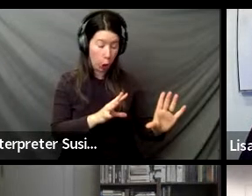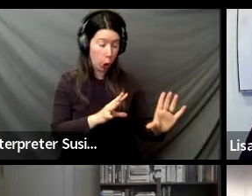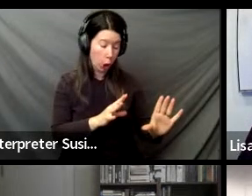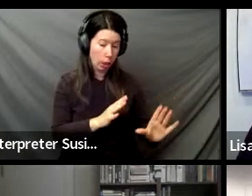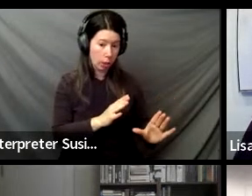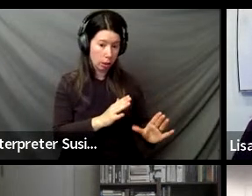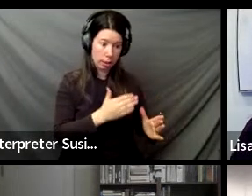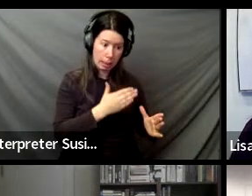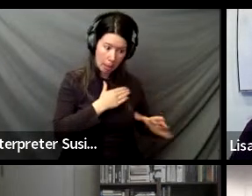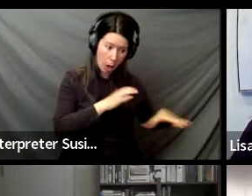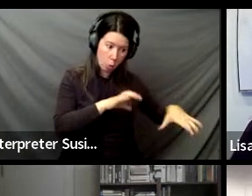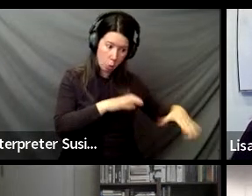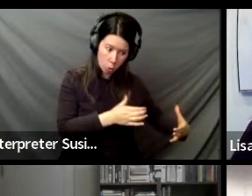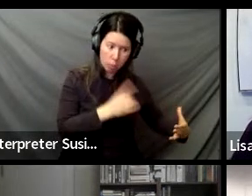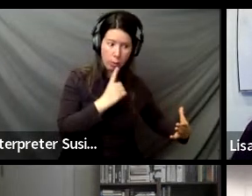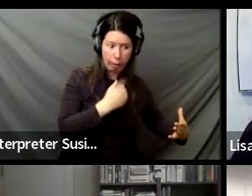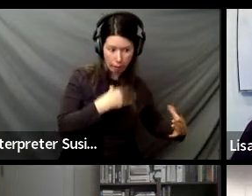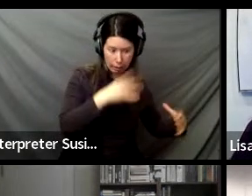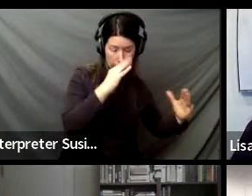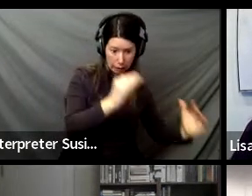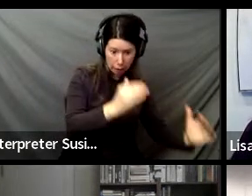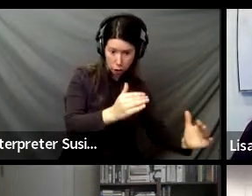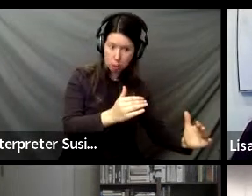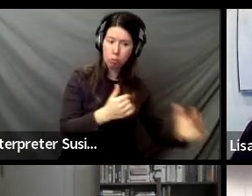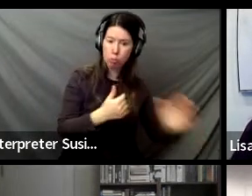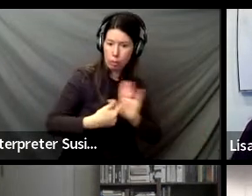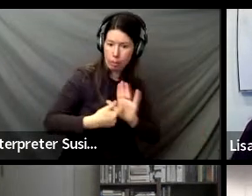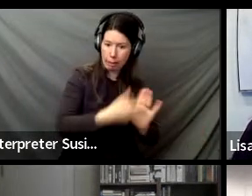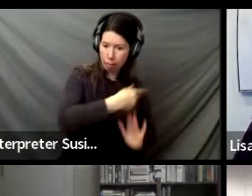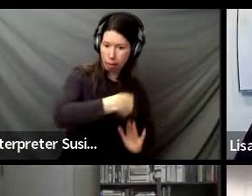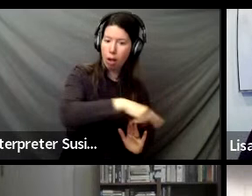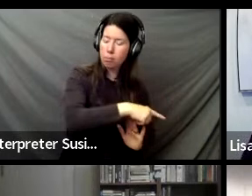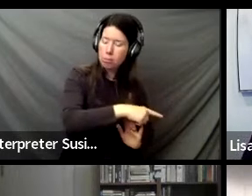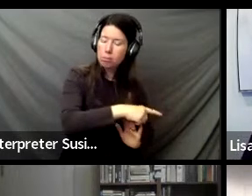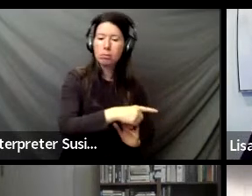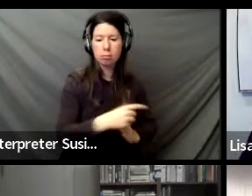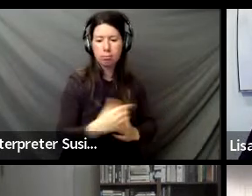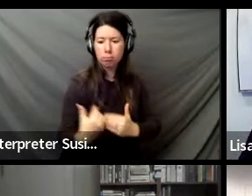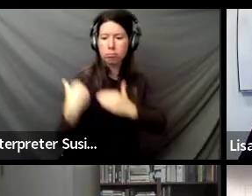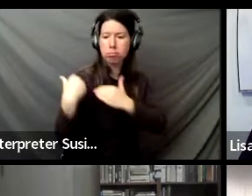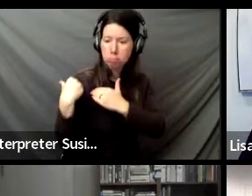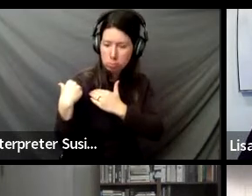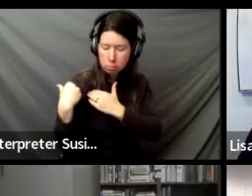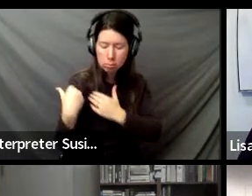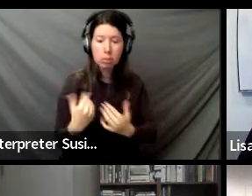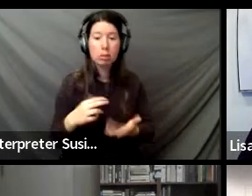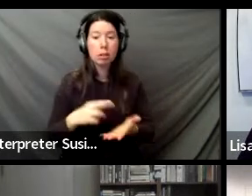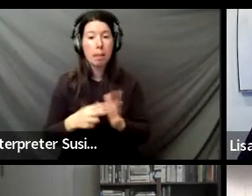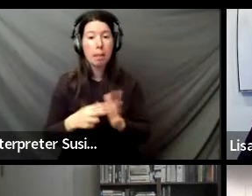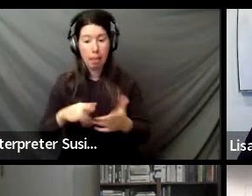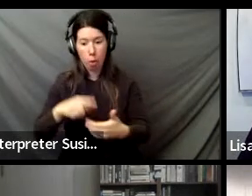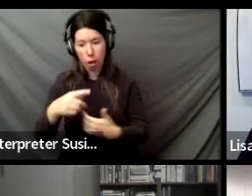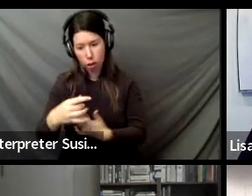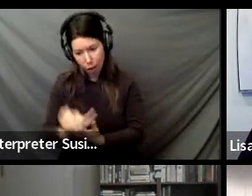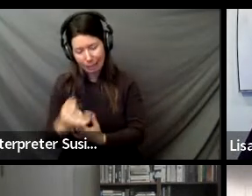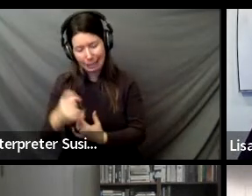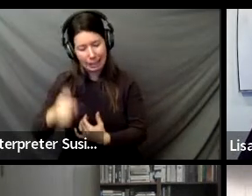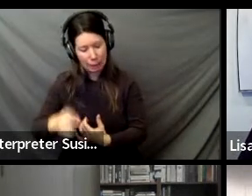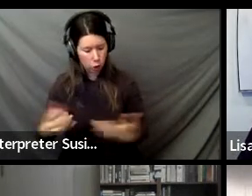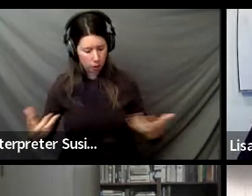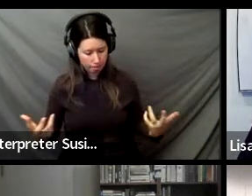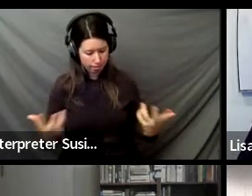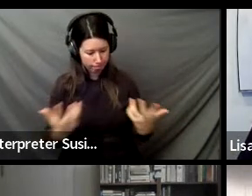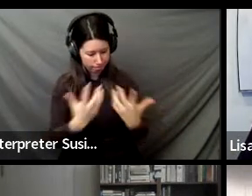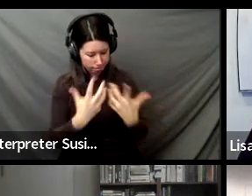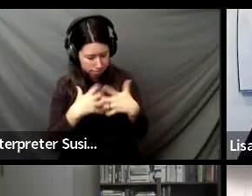constituent expectations. And so it really falls to the project to work to align everything. But there is